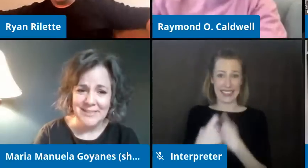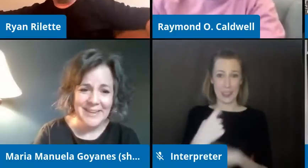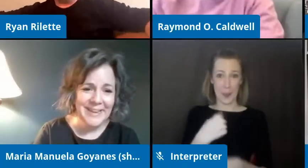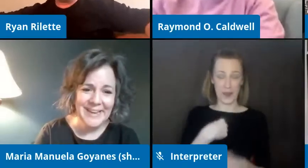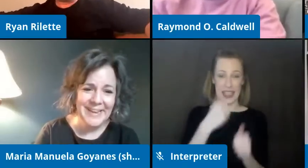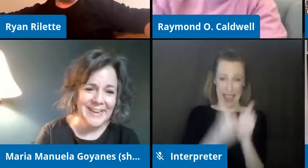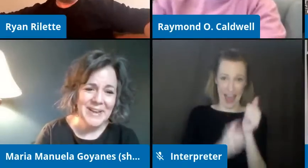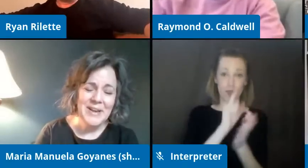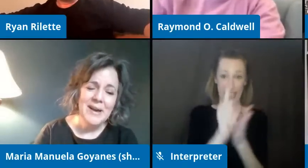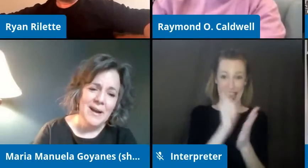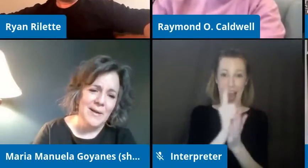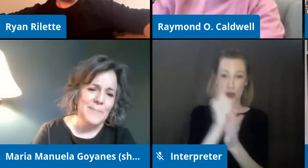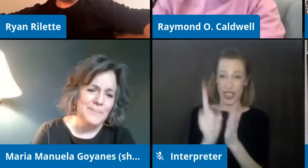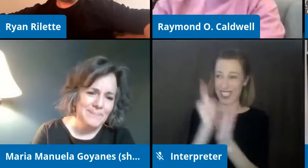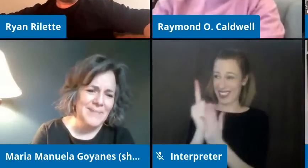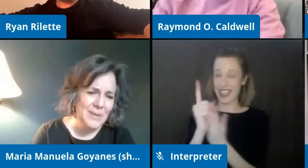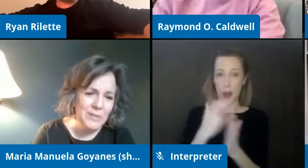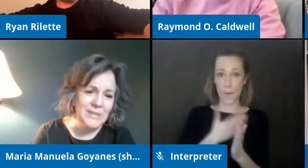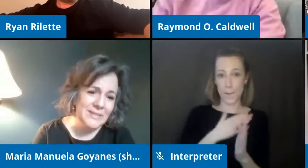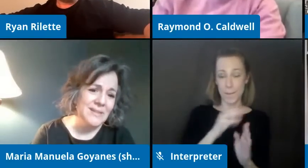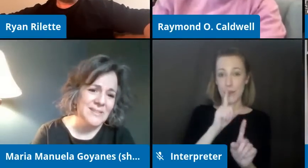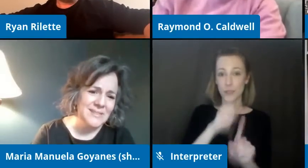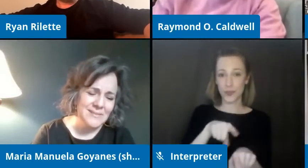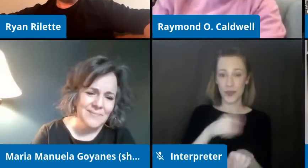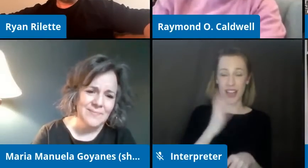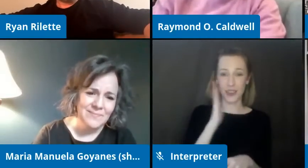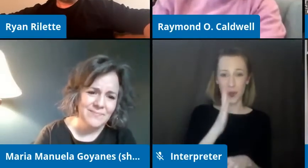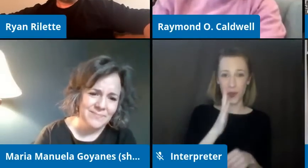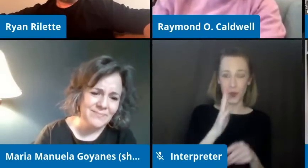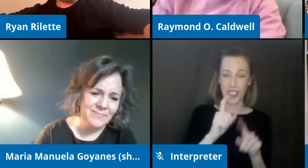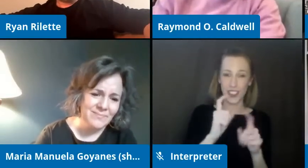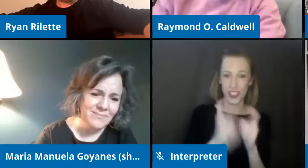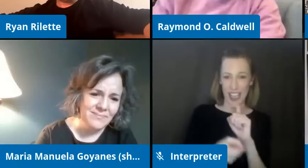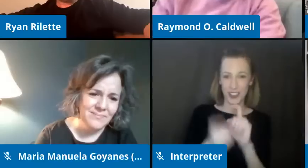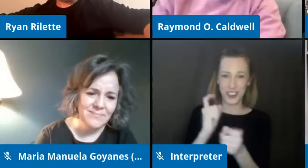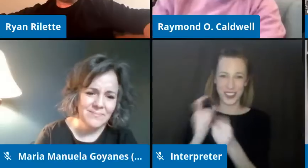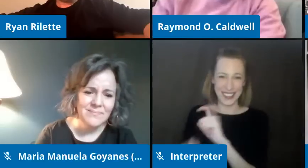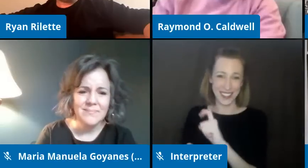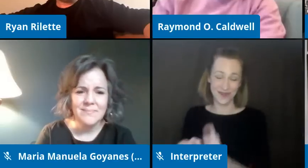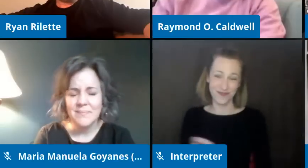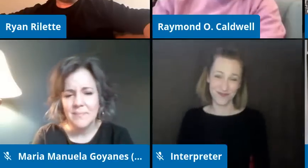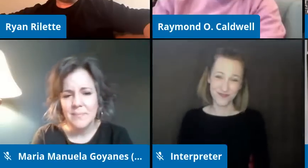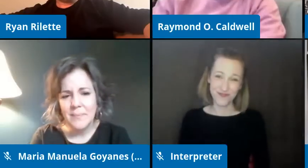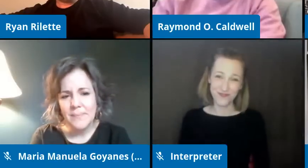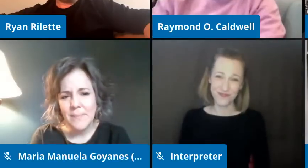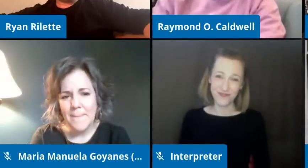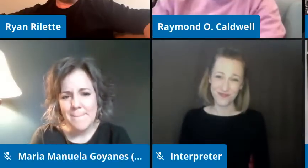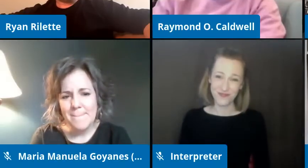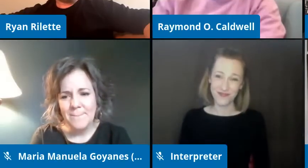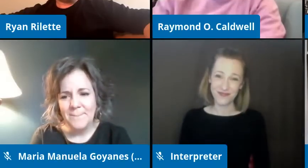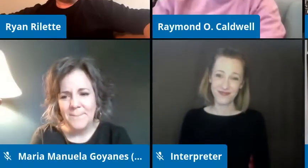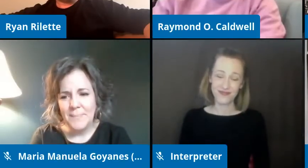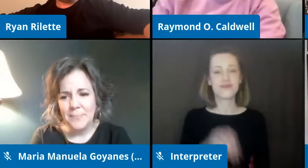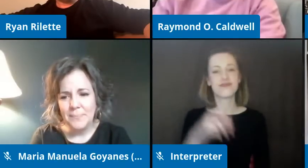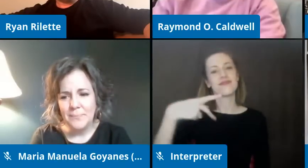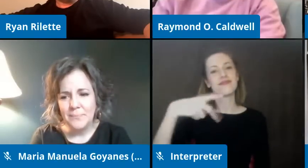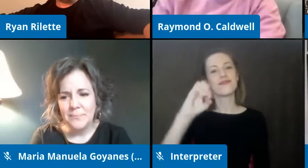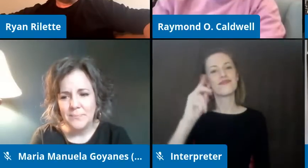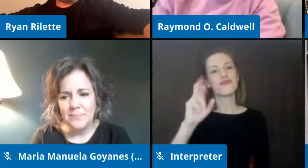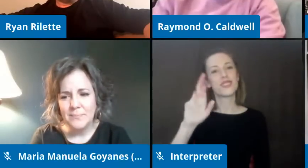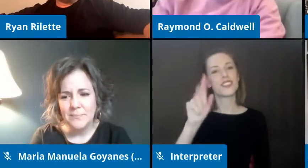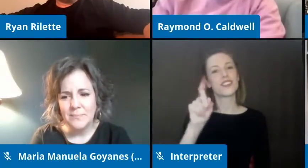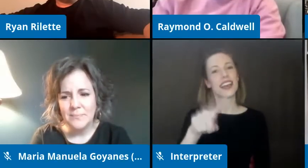changes. Yeah. It really does. Jason, what keeps you up at night?